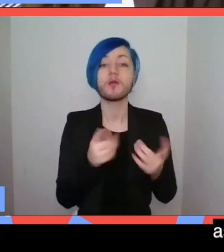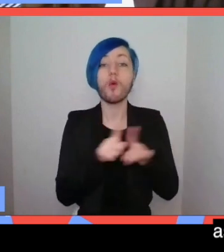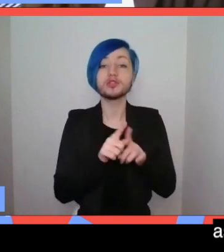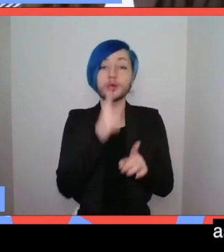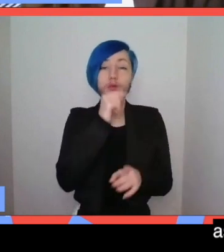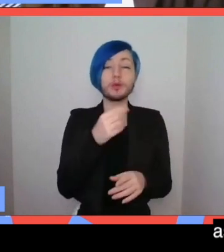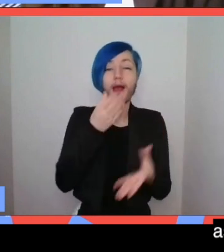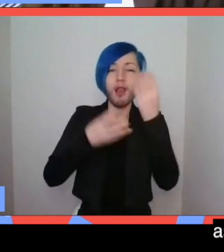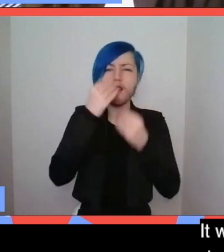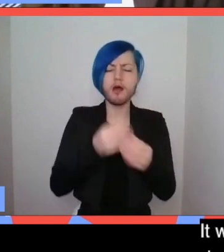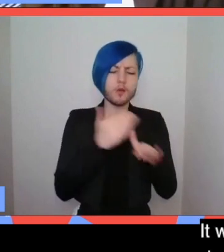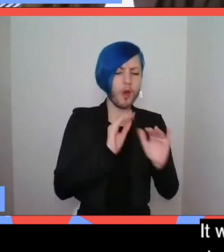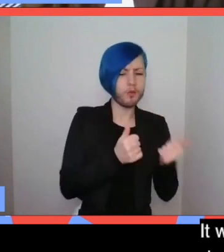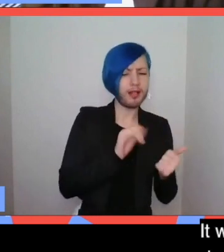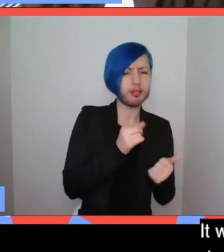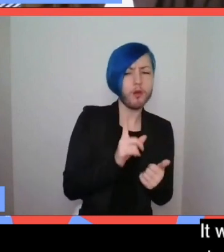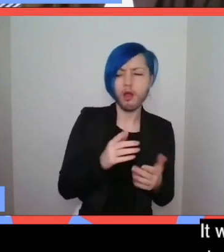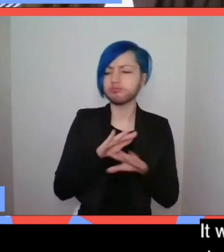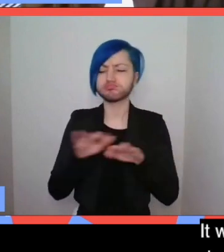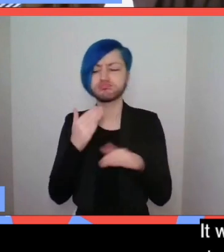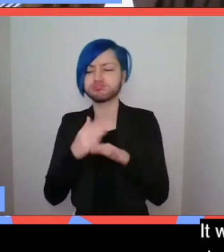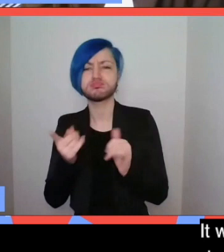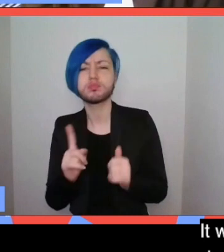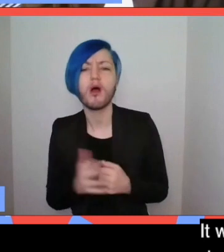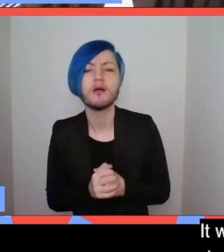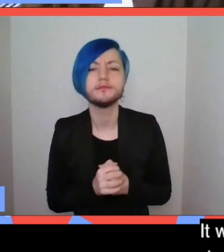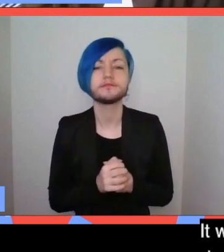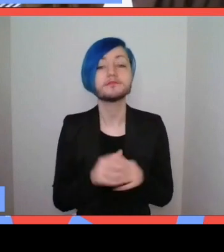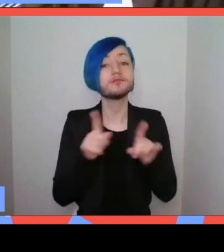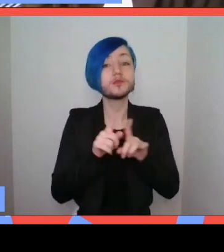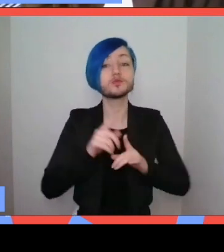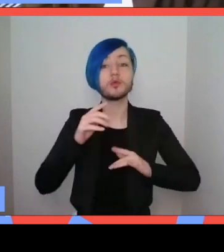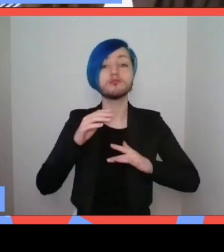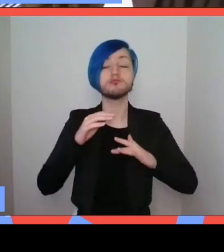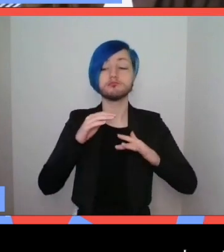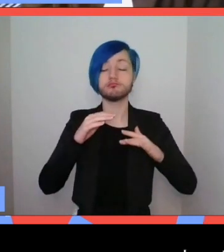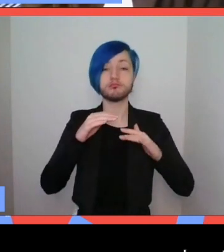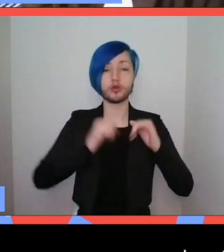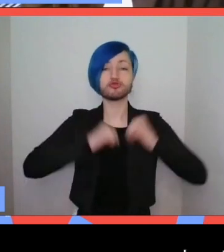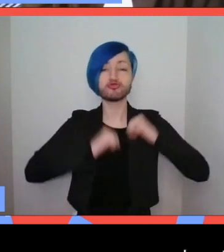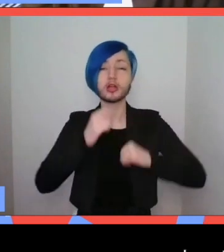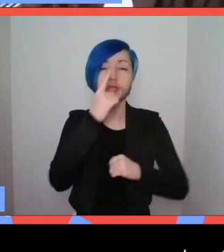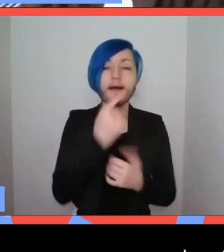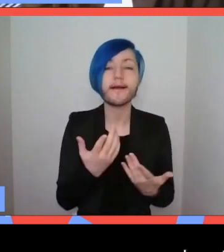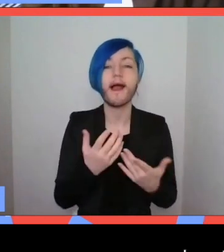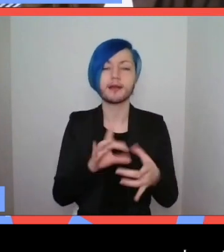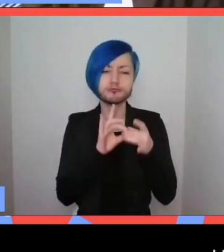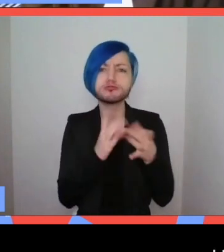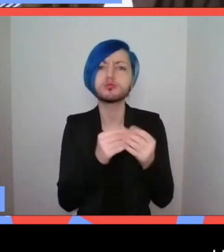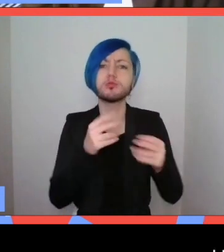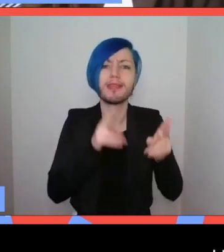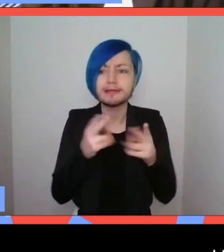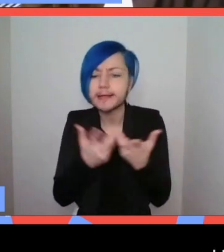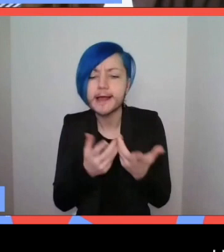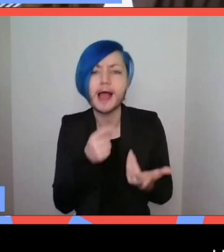what doesn't for you. It will also teach you how to better format your writing, how to work closely with editors, and